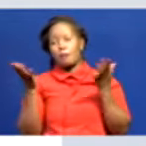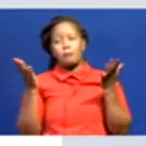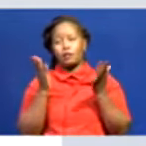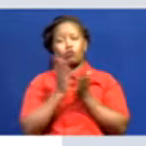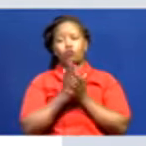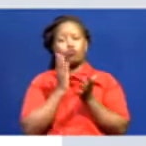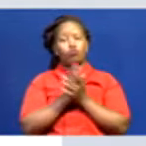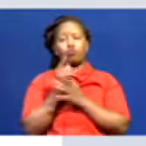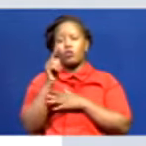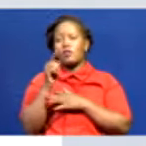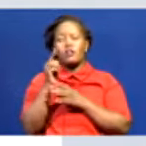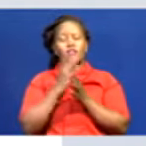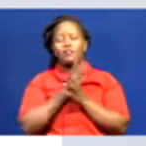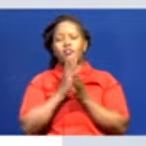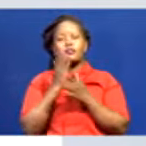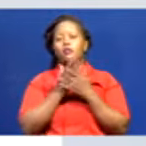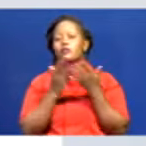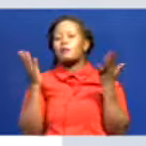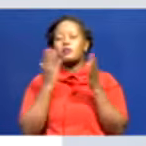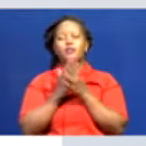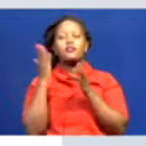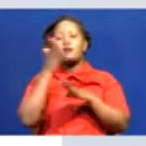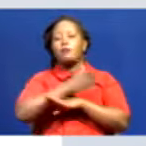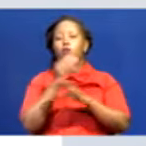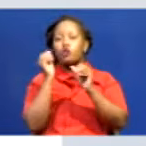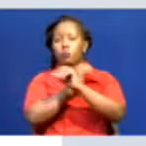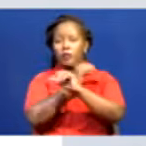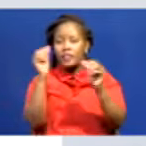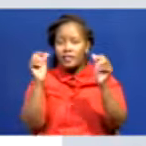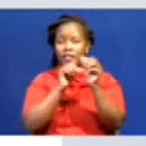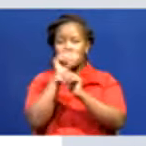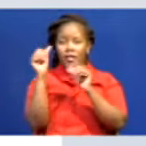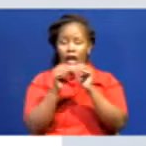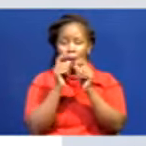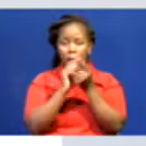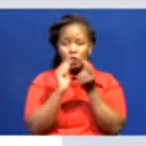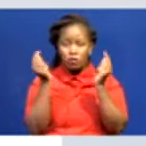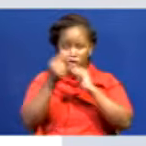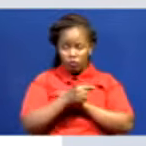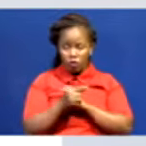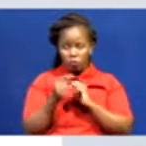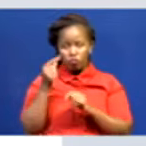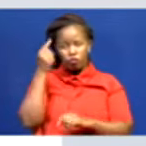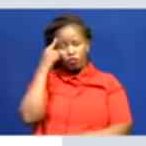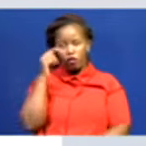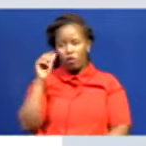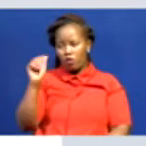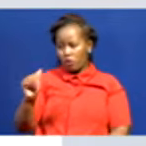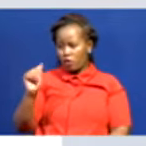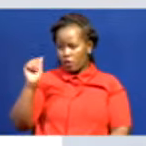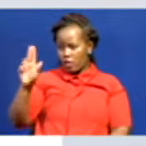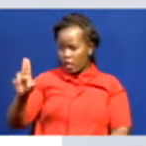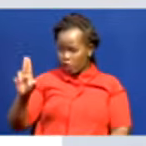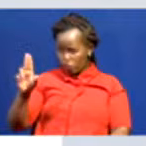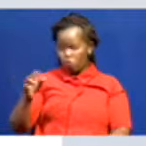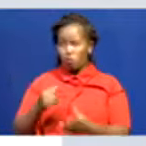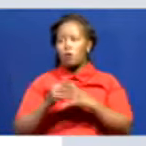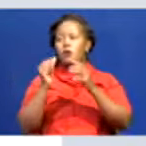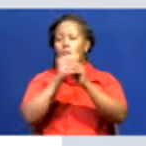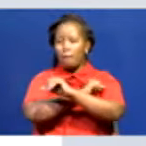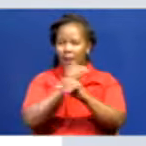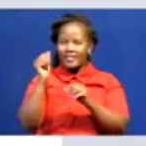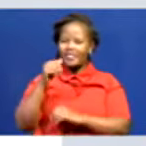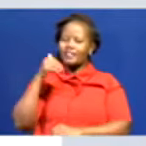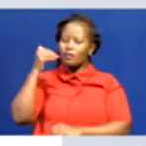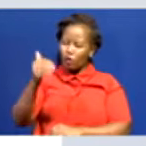beyond him in terms of reforms for at the African Union. The president has always